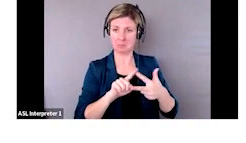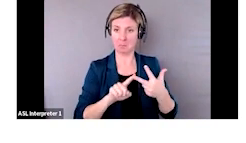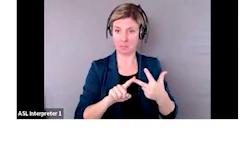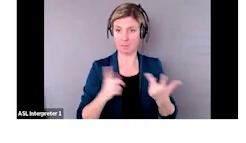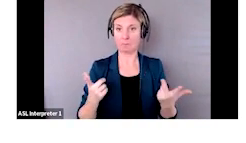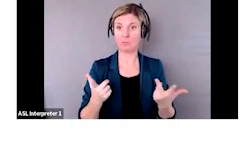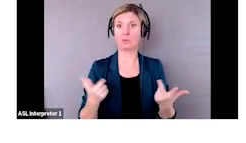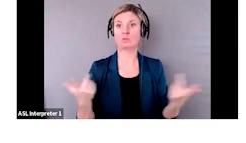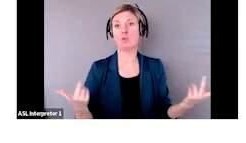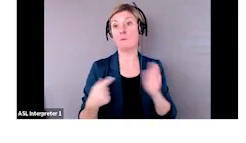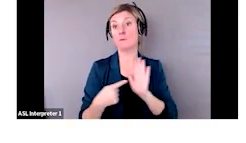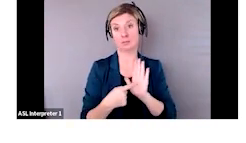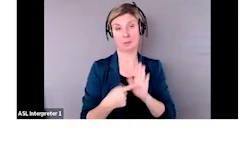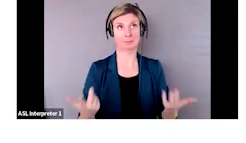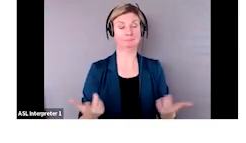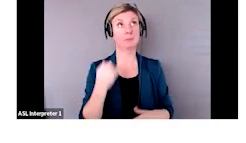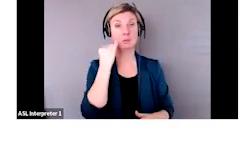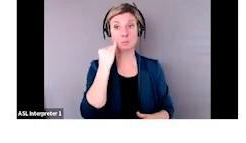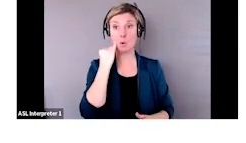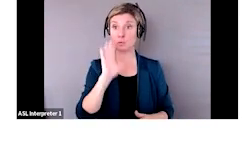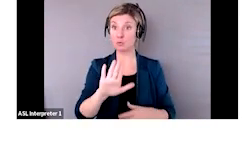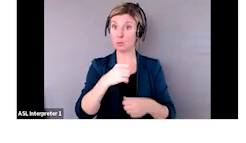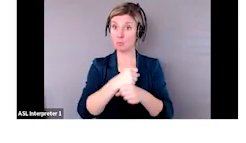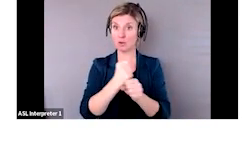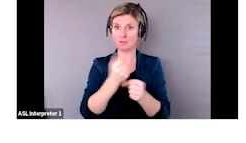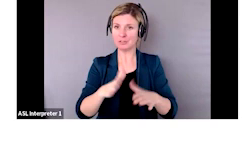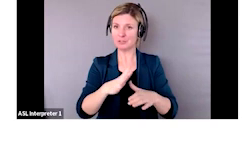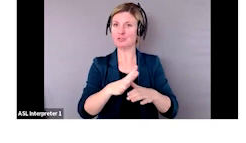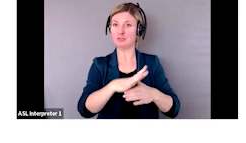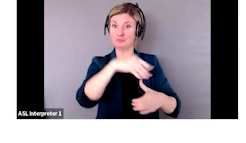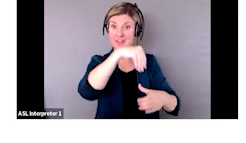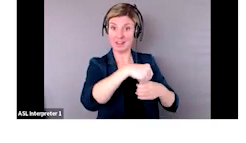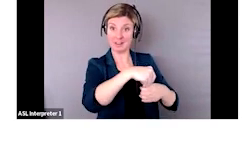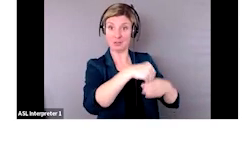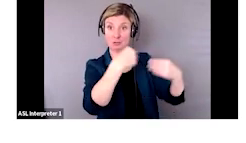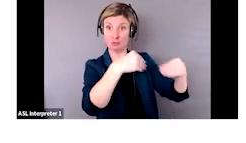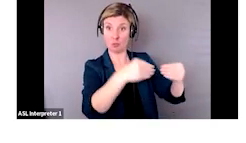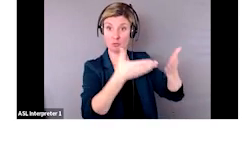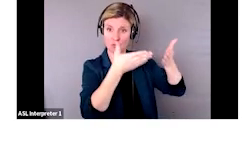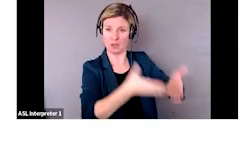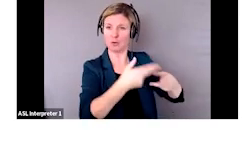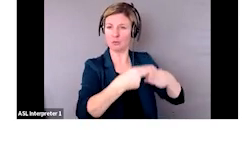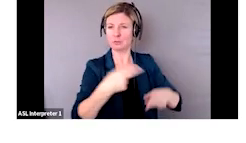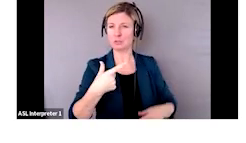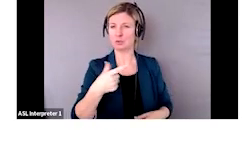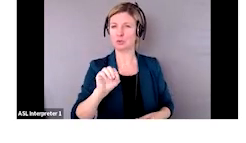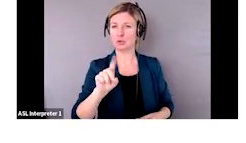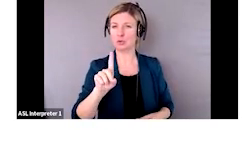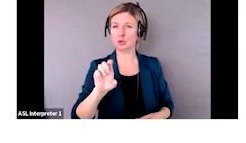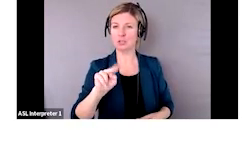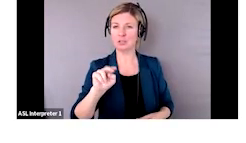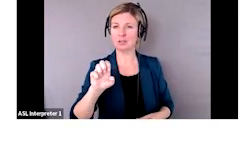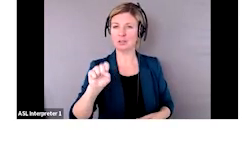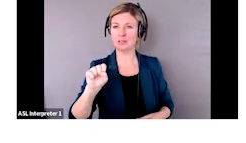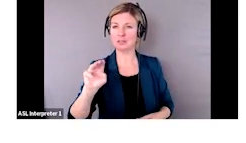Goodness Me, for example, and buys your product there, well, they may not want to go back to Goodness Me to buy it again,